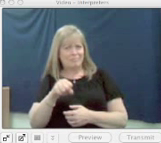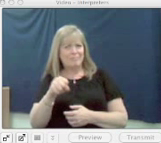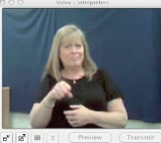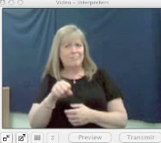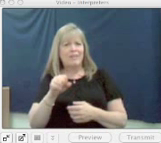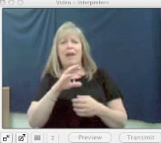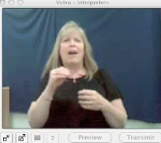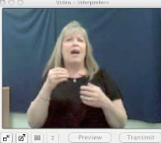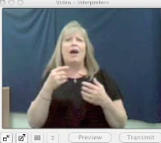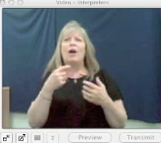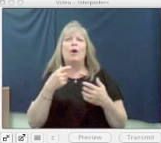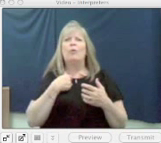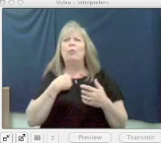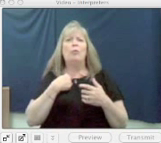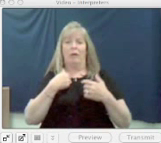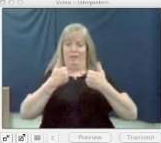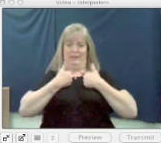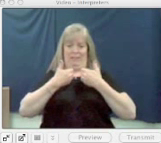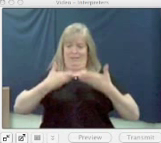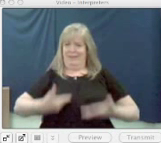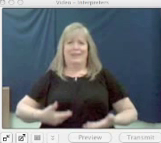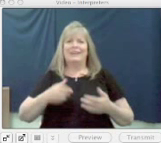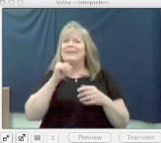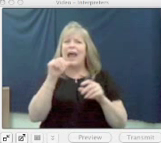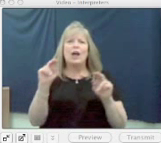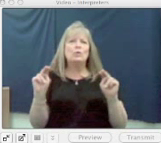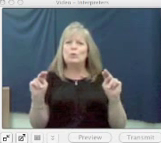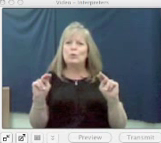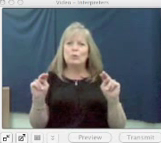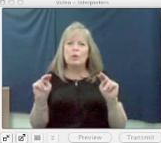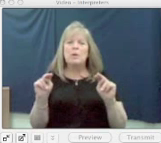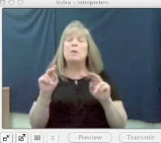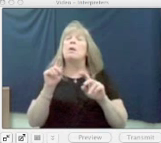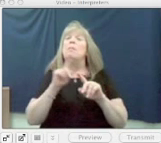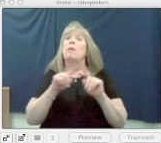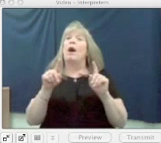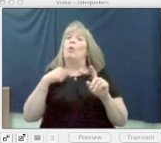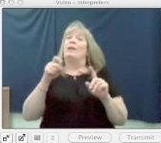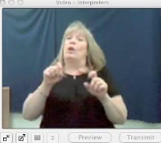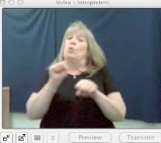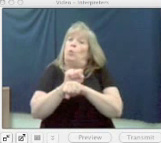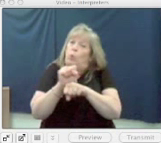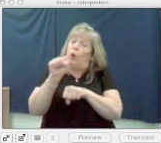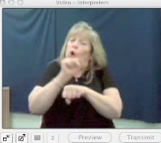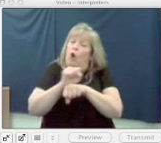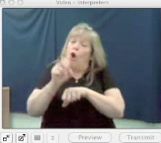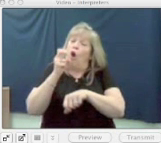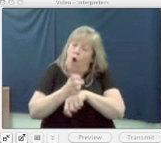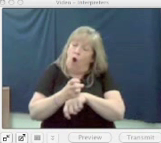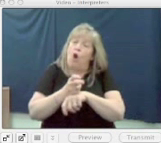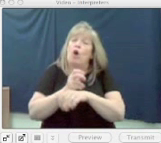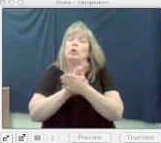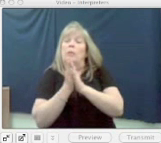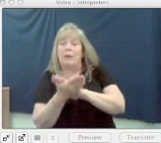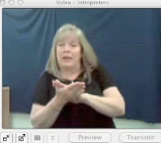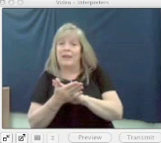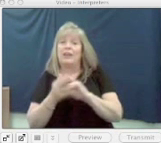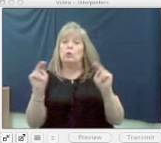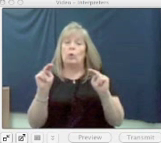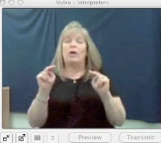that we are not neutral, but that we have to work towards neutrality. Smith calls it